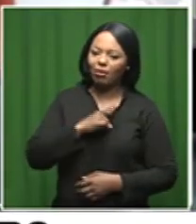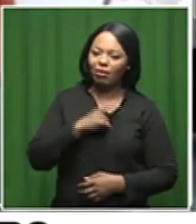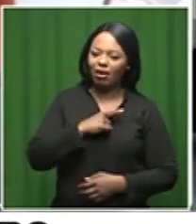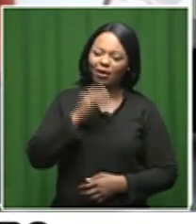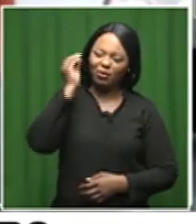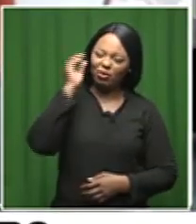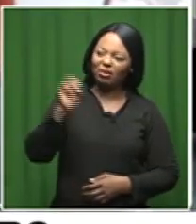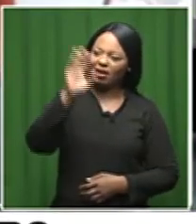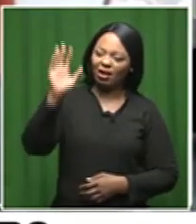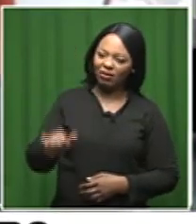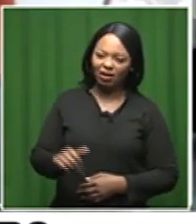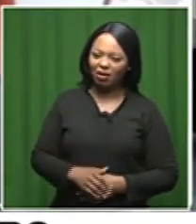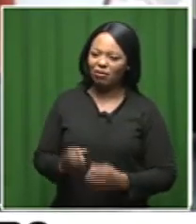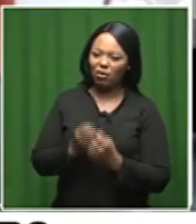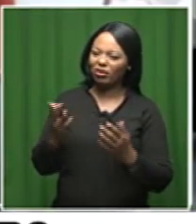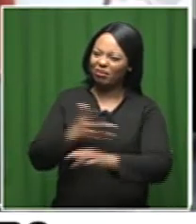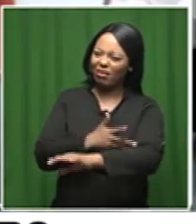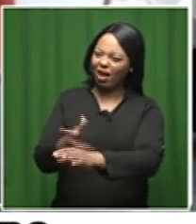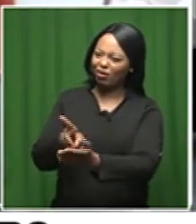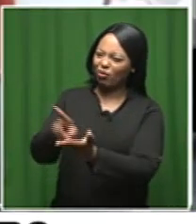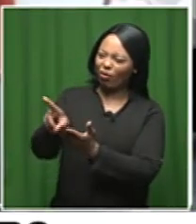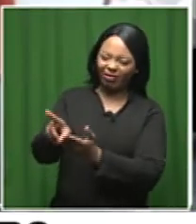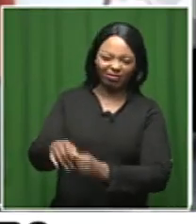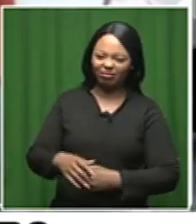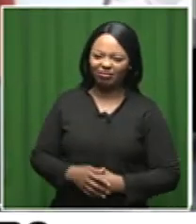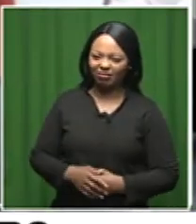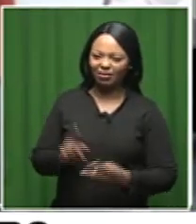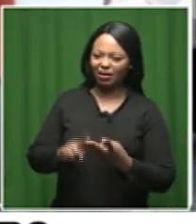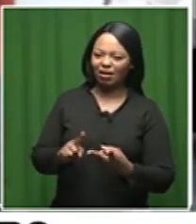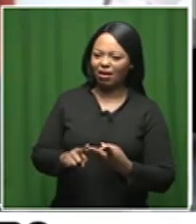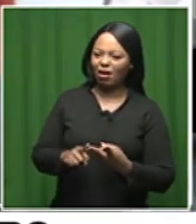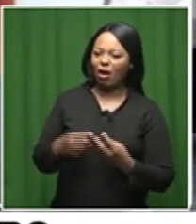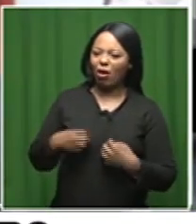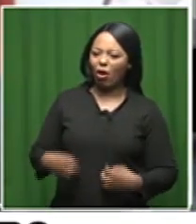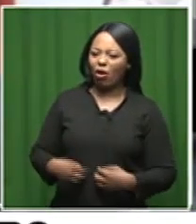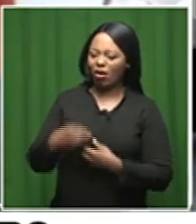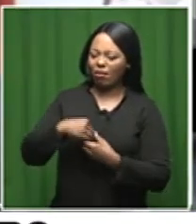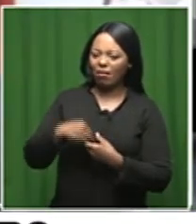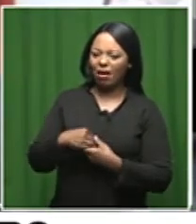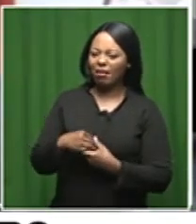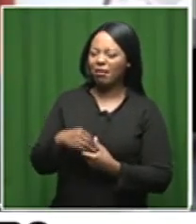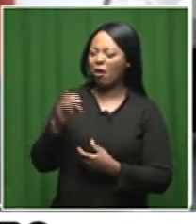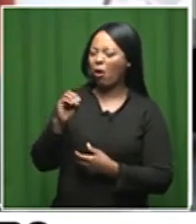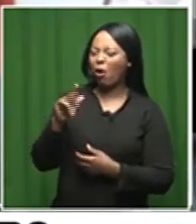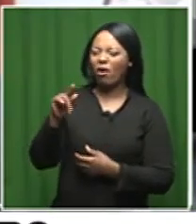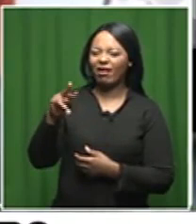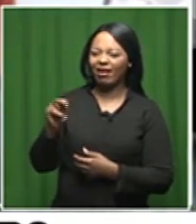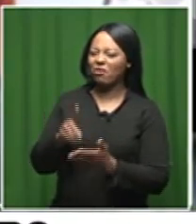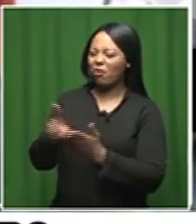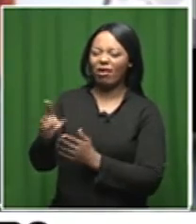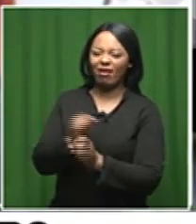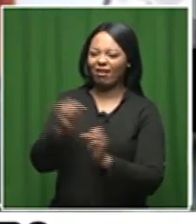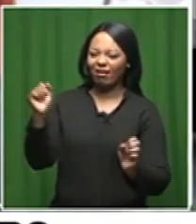Africans, do not donate much in terms of blood, in terms of, organs, in terms of bone marrow. So what made you make this decision to go out and be a